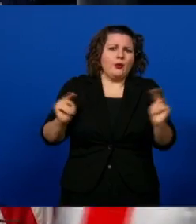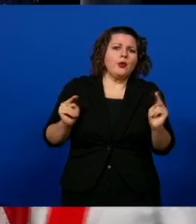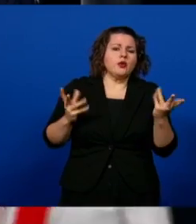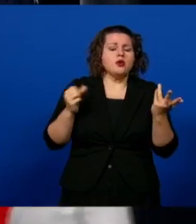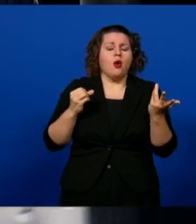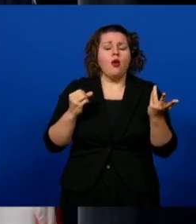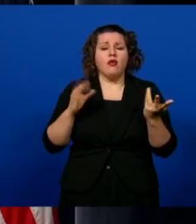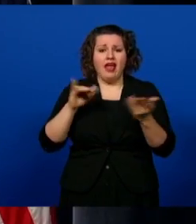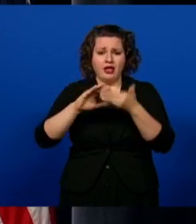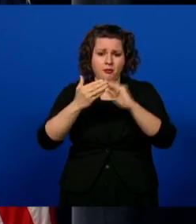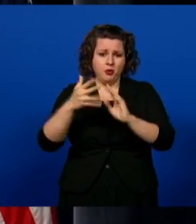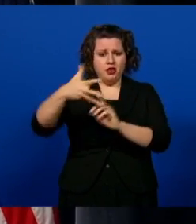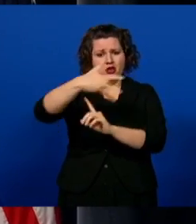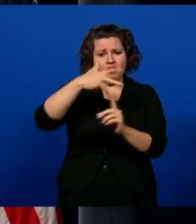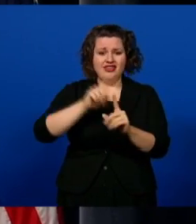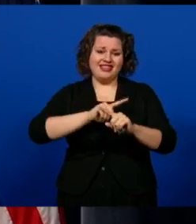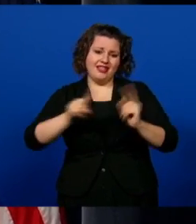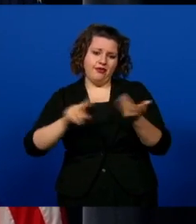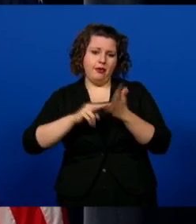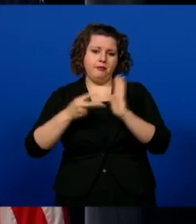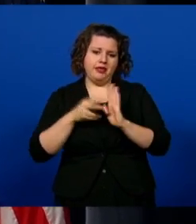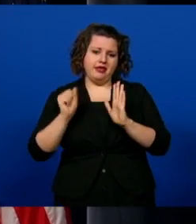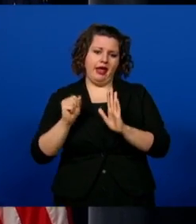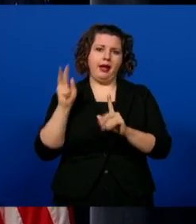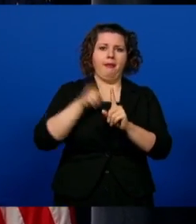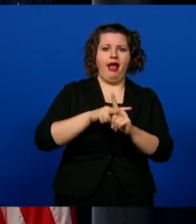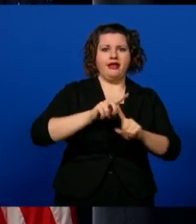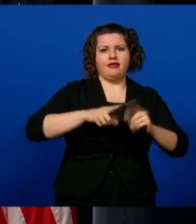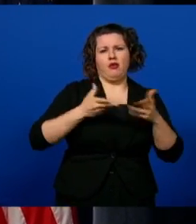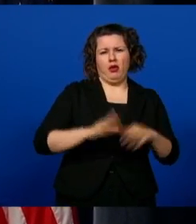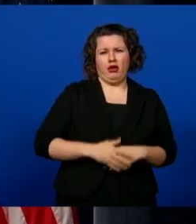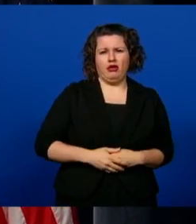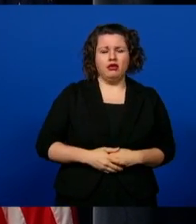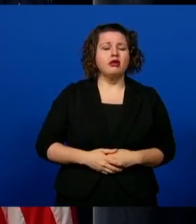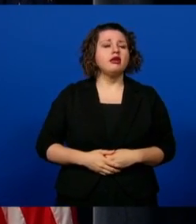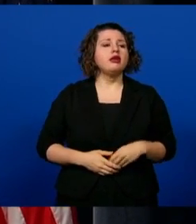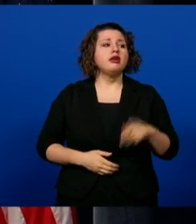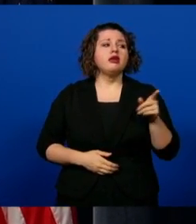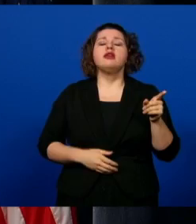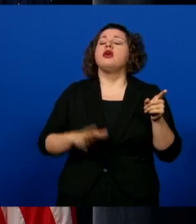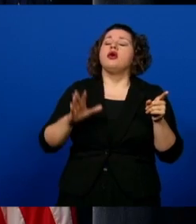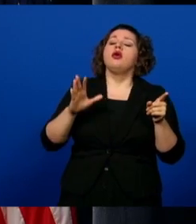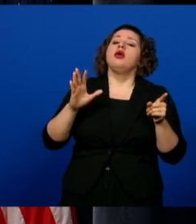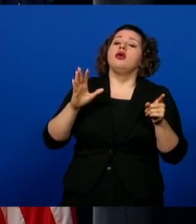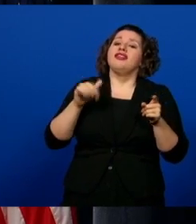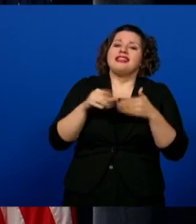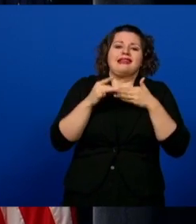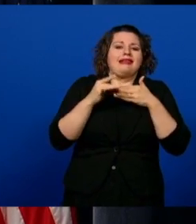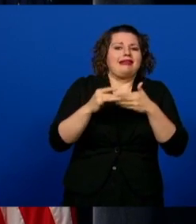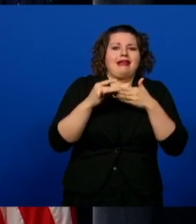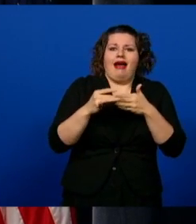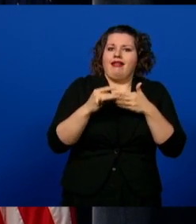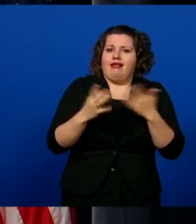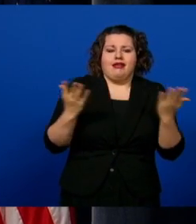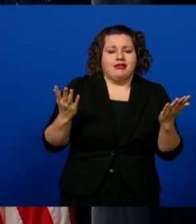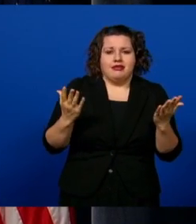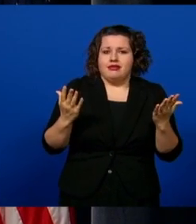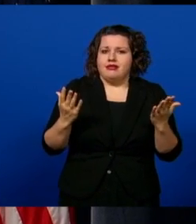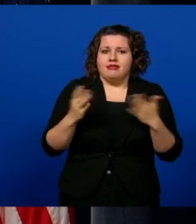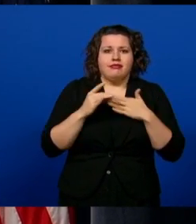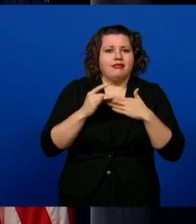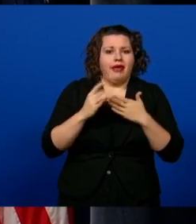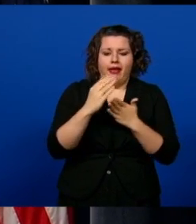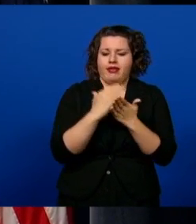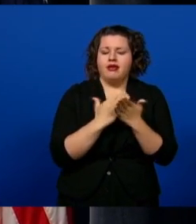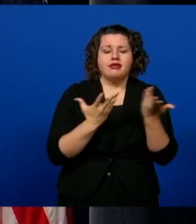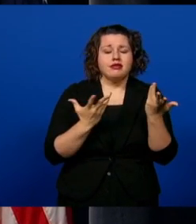context is different, so, So what I was talking about earlier, these are guidelines that we are using to base some of